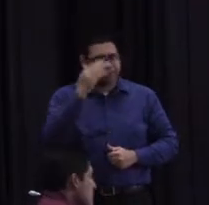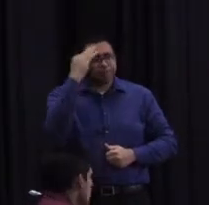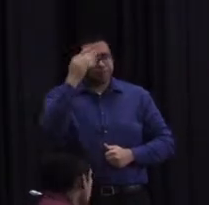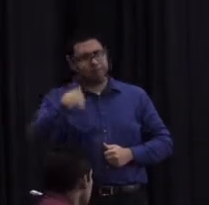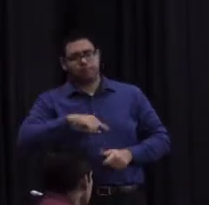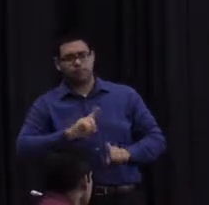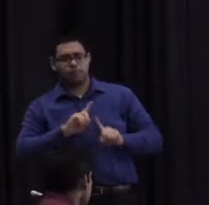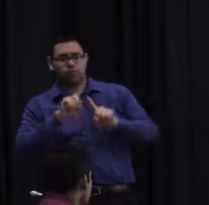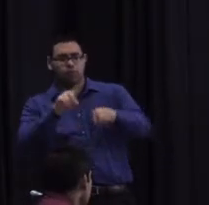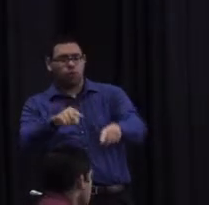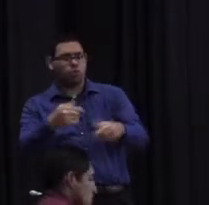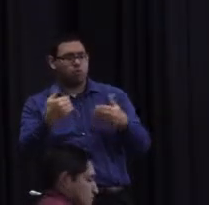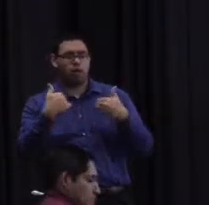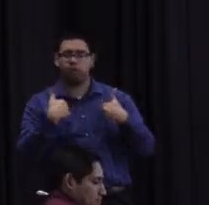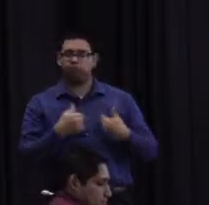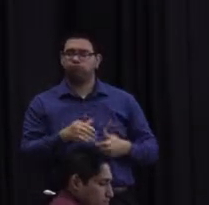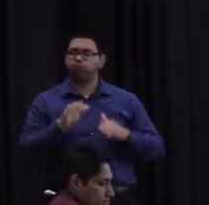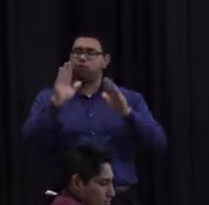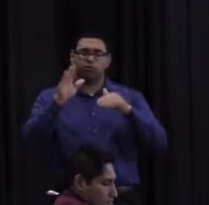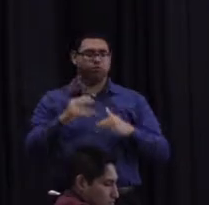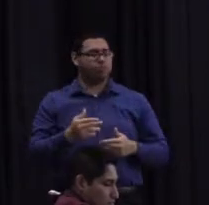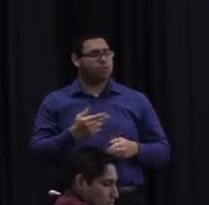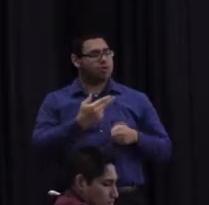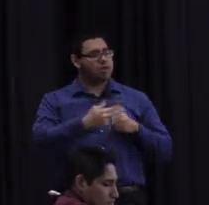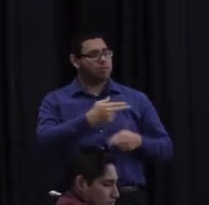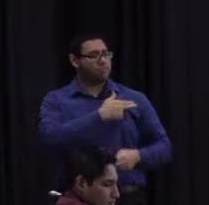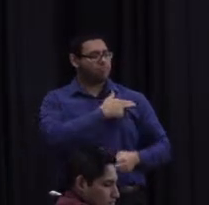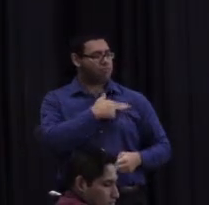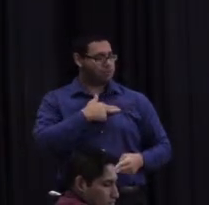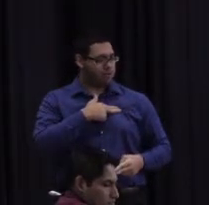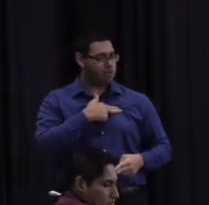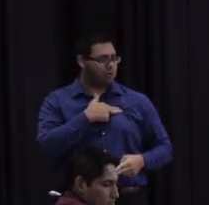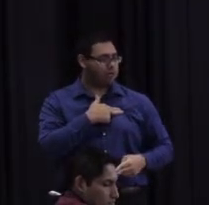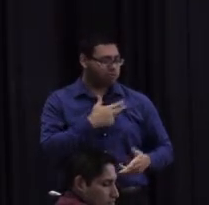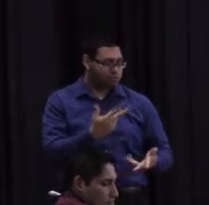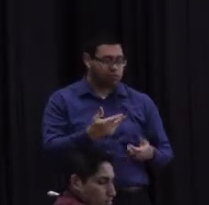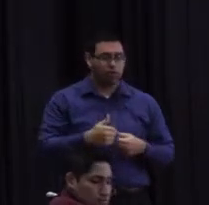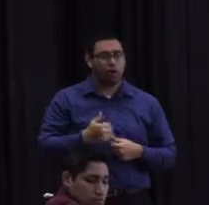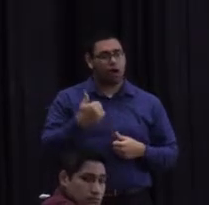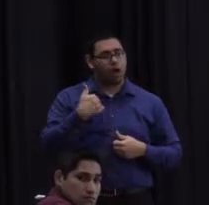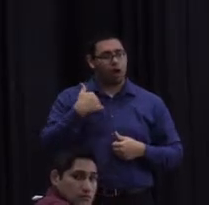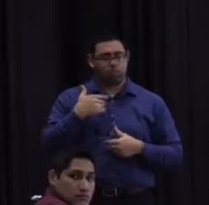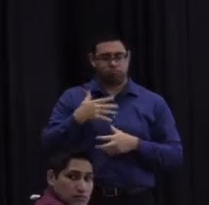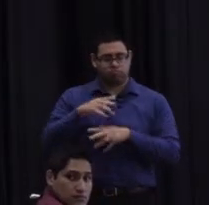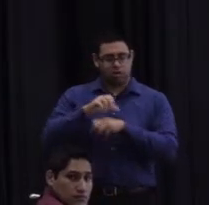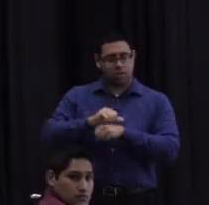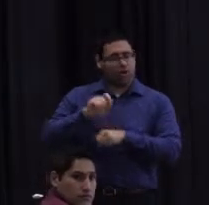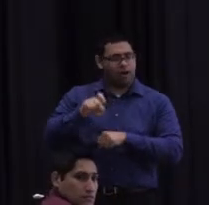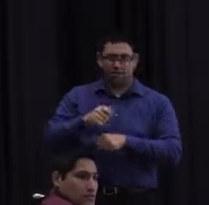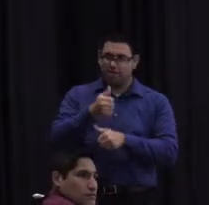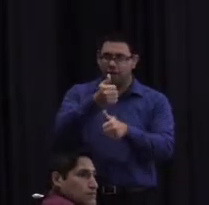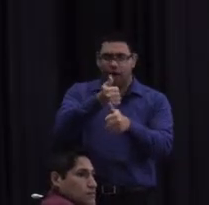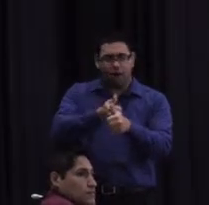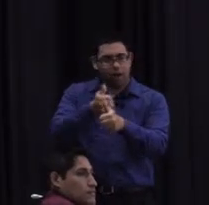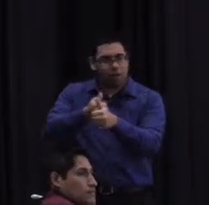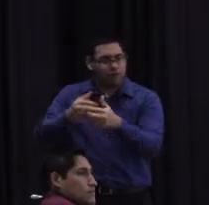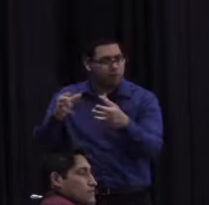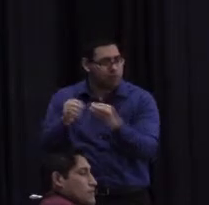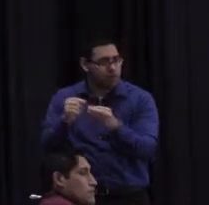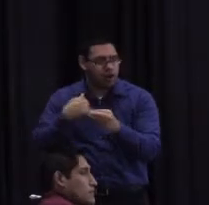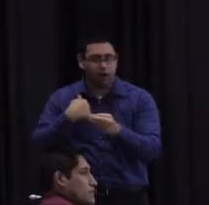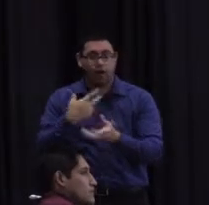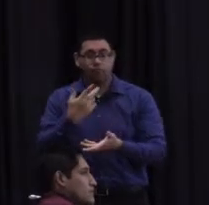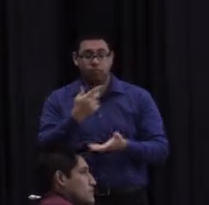go to conferences, we get these wonderful name tags. And so I have a ritual that I have to do at every conference. And so I